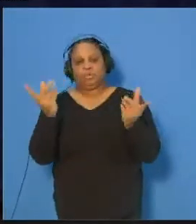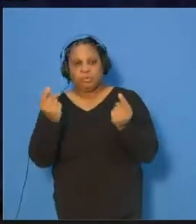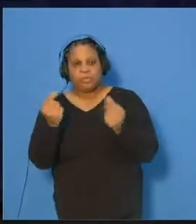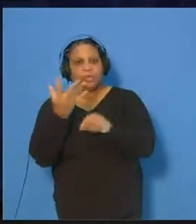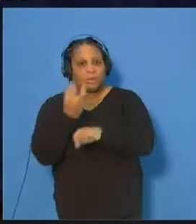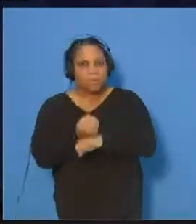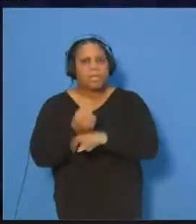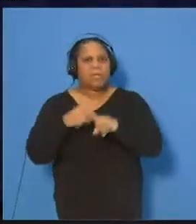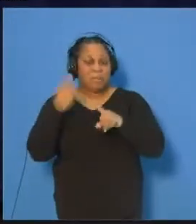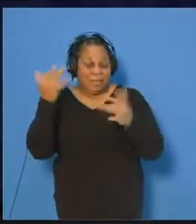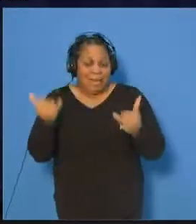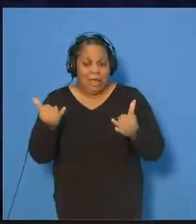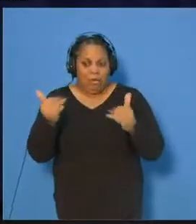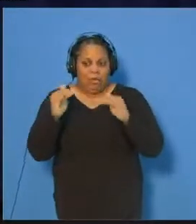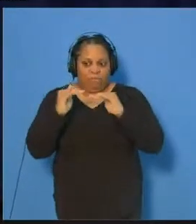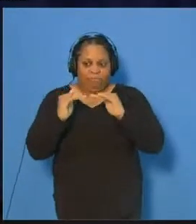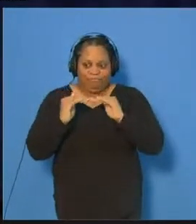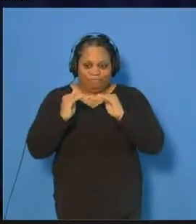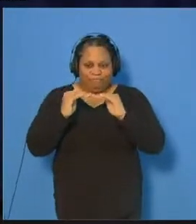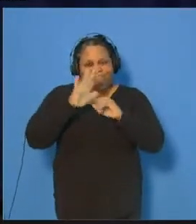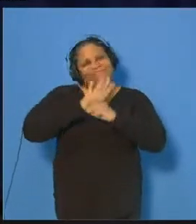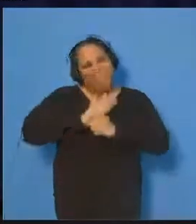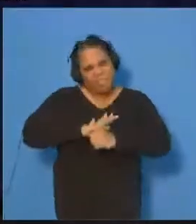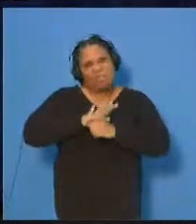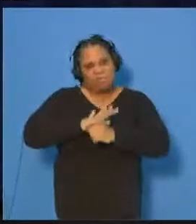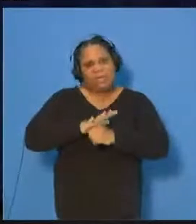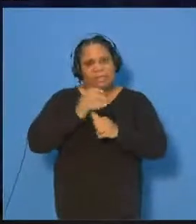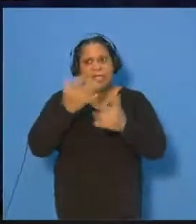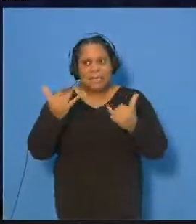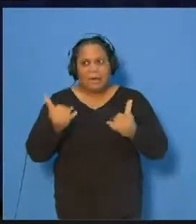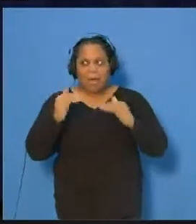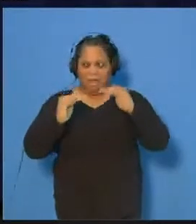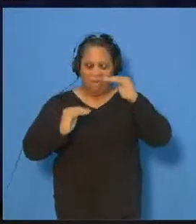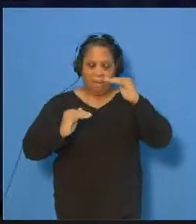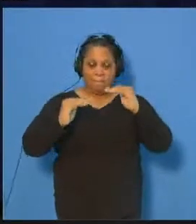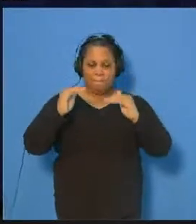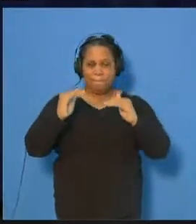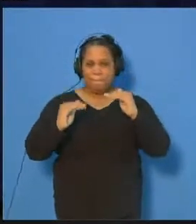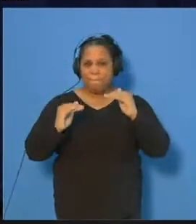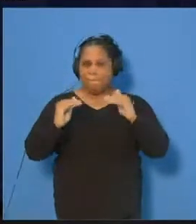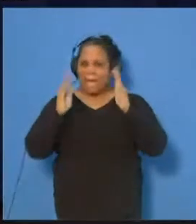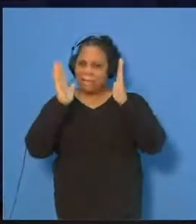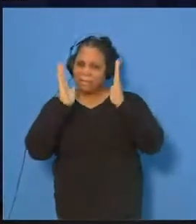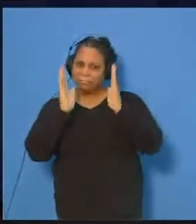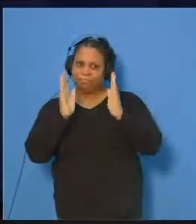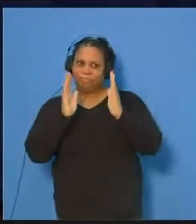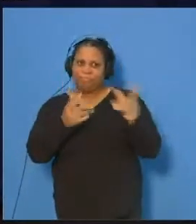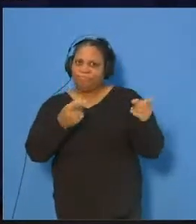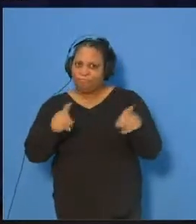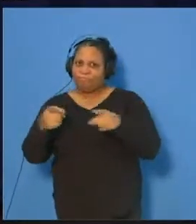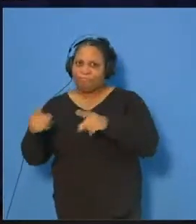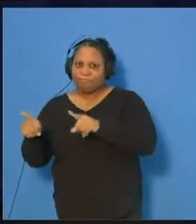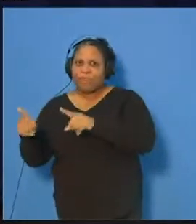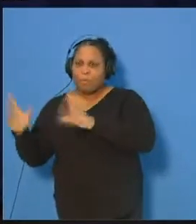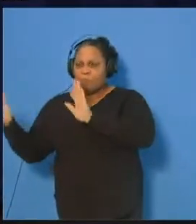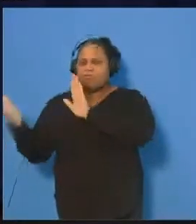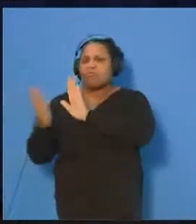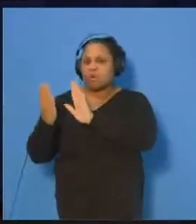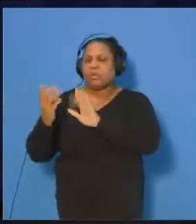well. And now we're just going to have to go to a phase where we're going to have a balanced approach to this. But I do not believe